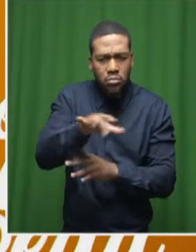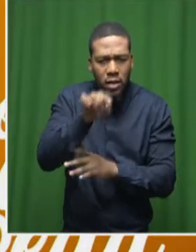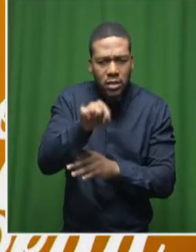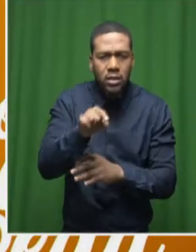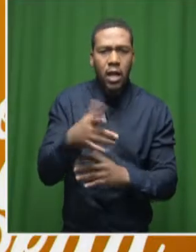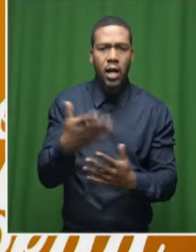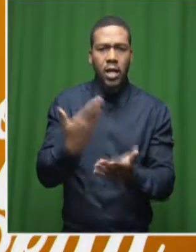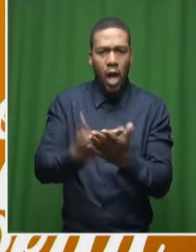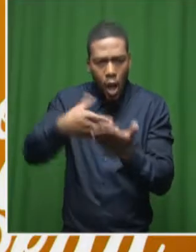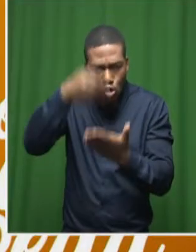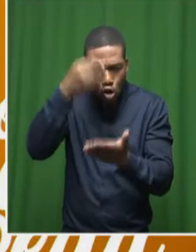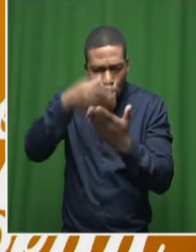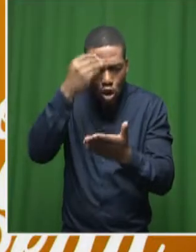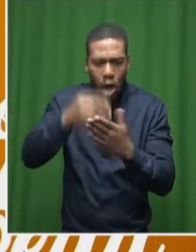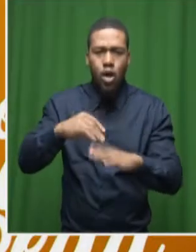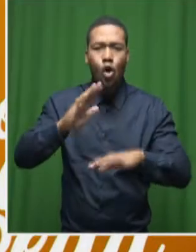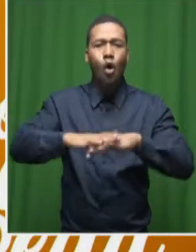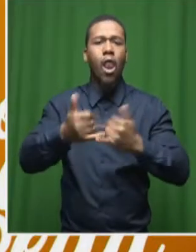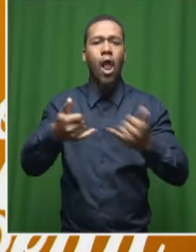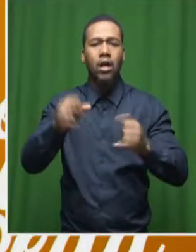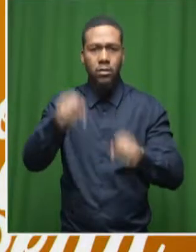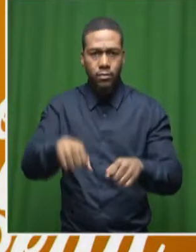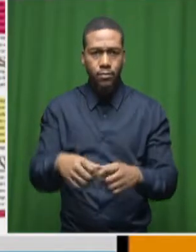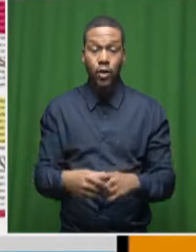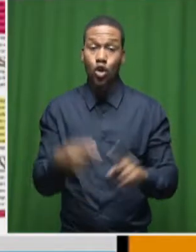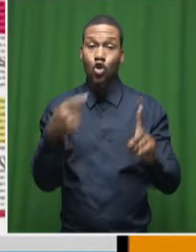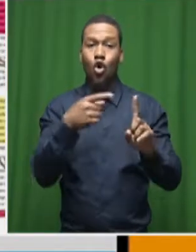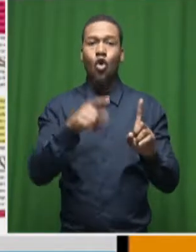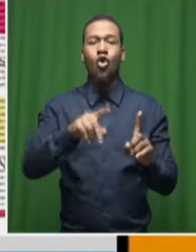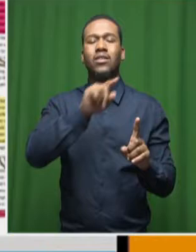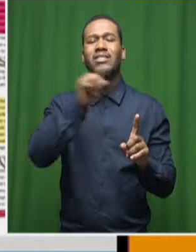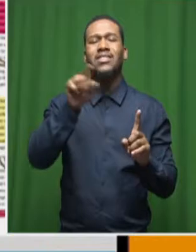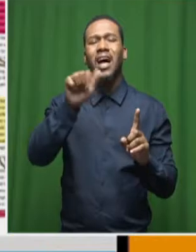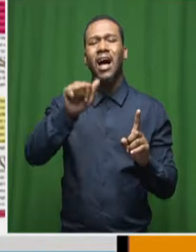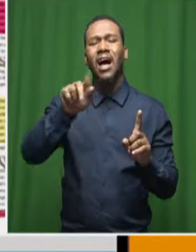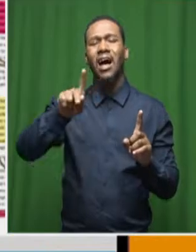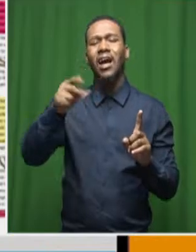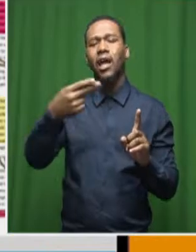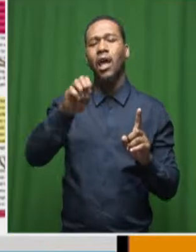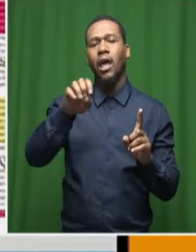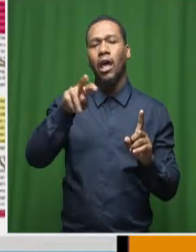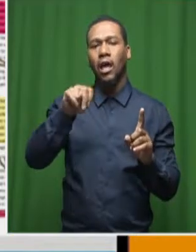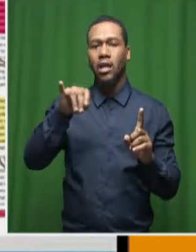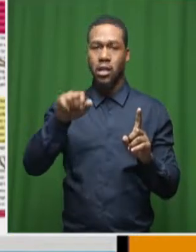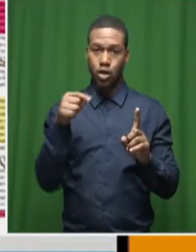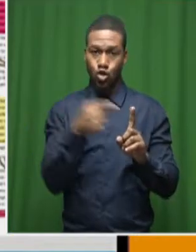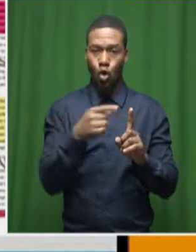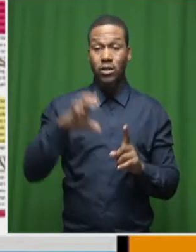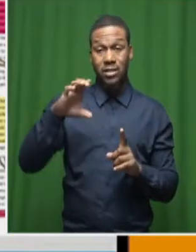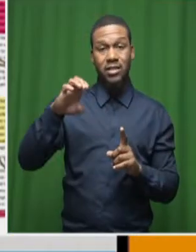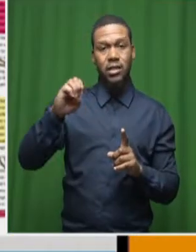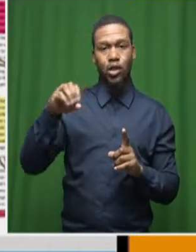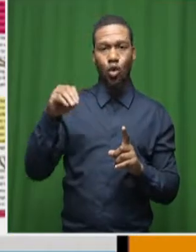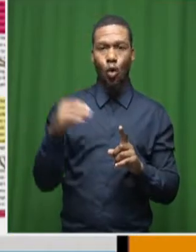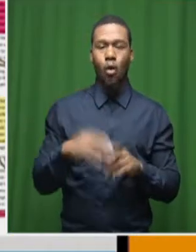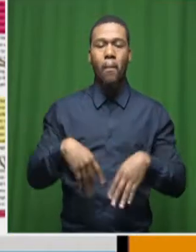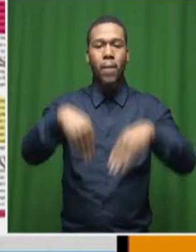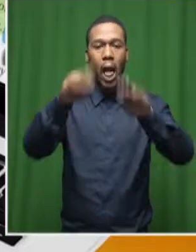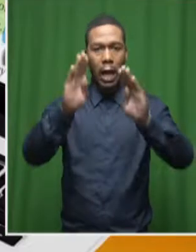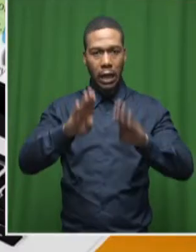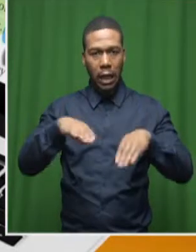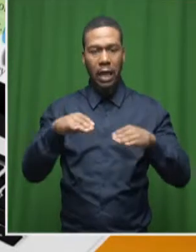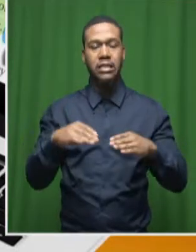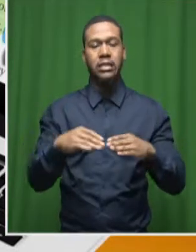education sector. Zakheni Ngubo is a social entrepreneur and the founder and CEO of Blankett Tech, a company that's